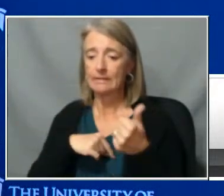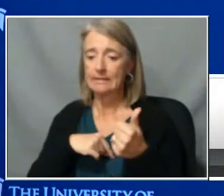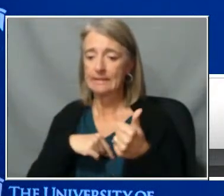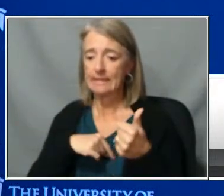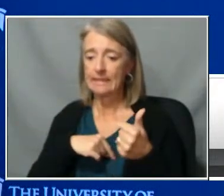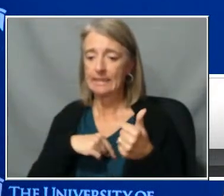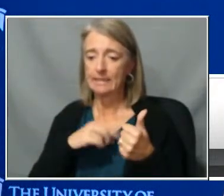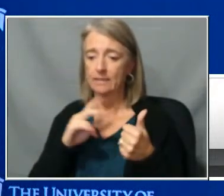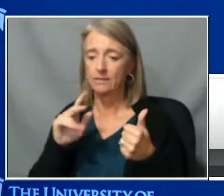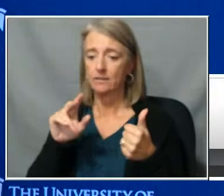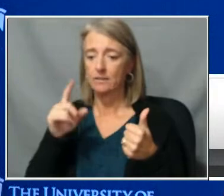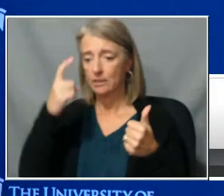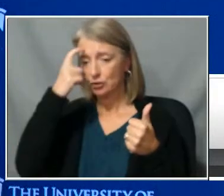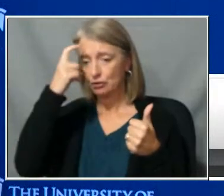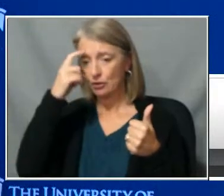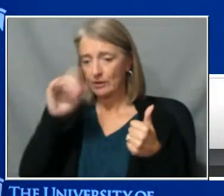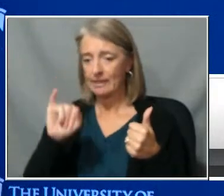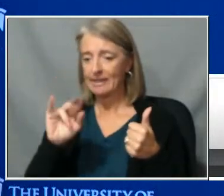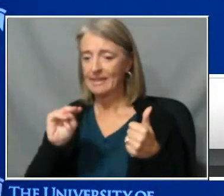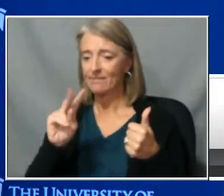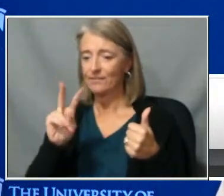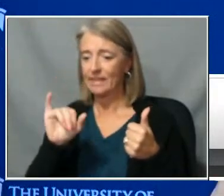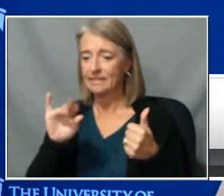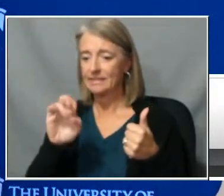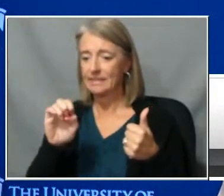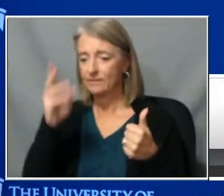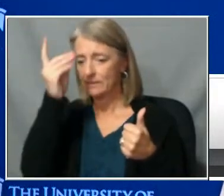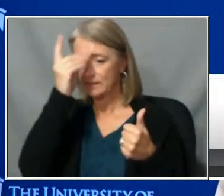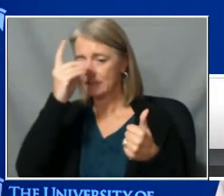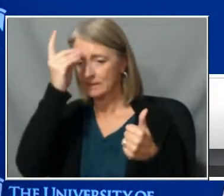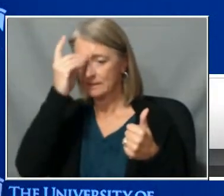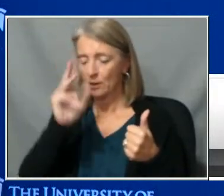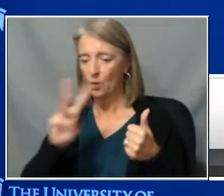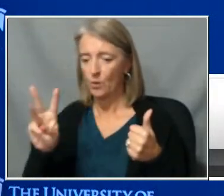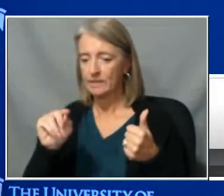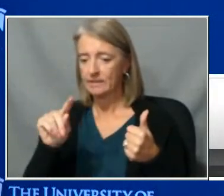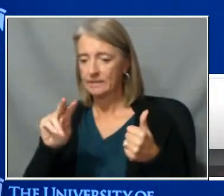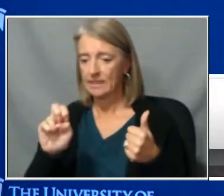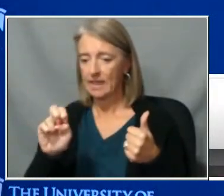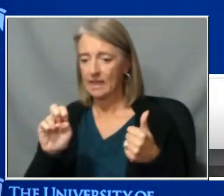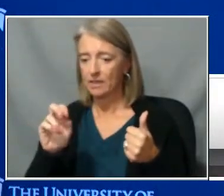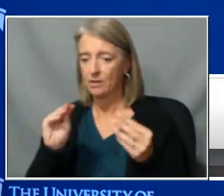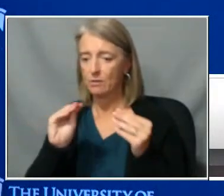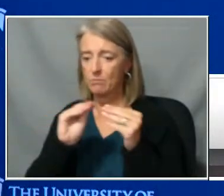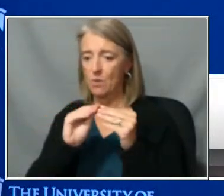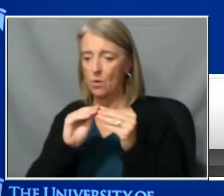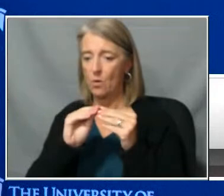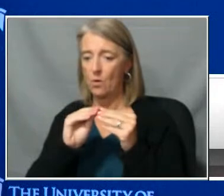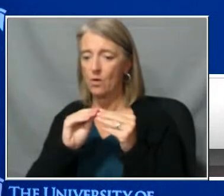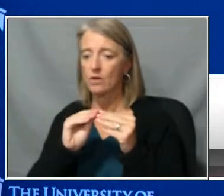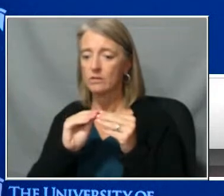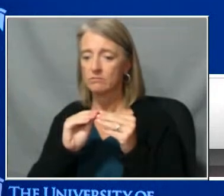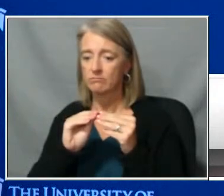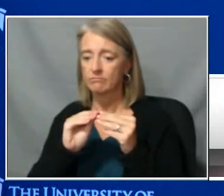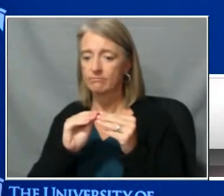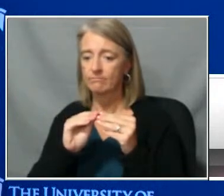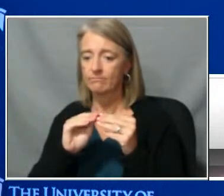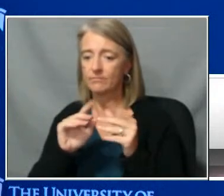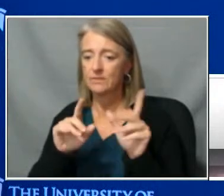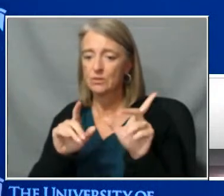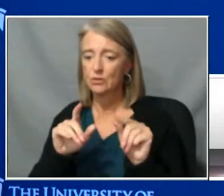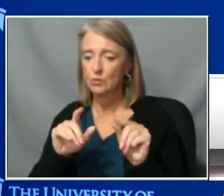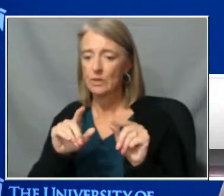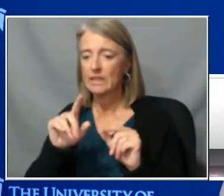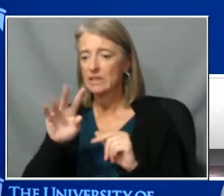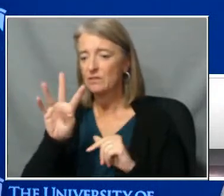of neuroinvasive disease, the amount of actually West Nile virus circulation is much, much more. And overall, just about 20 to 40% of